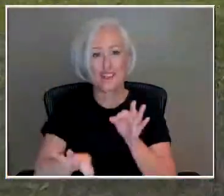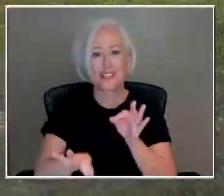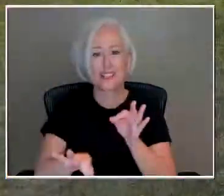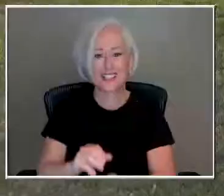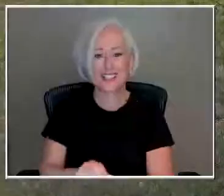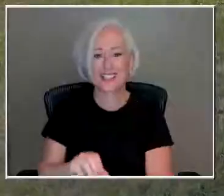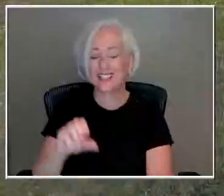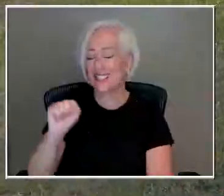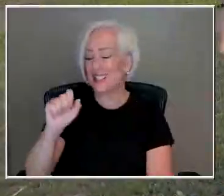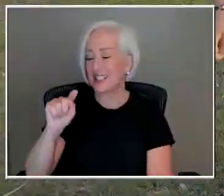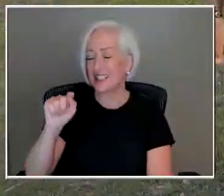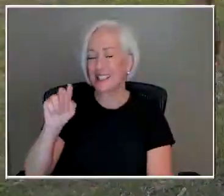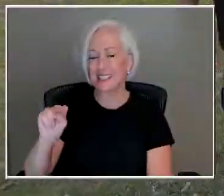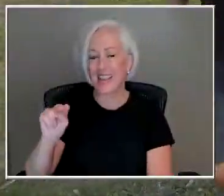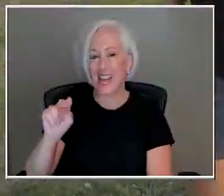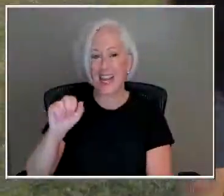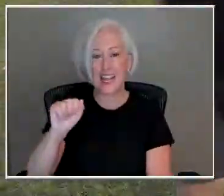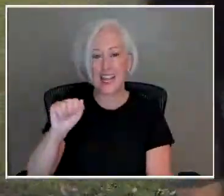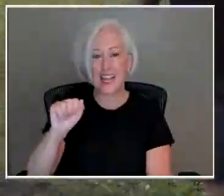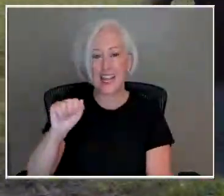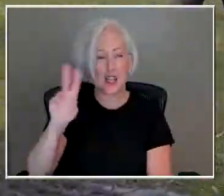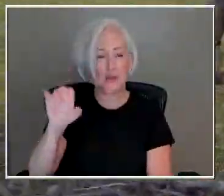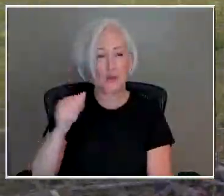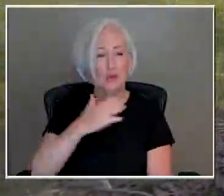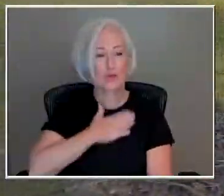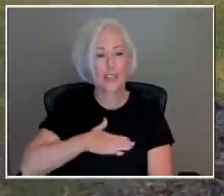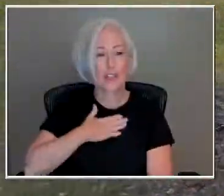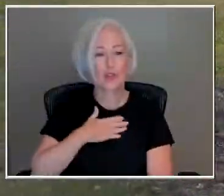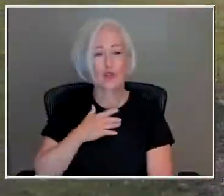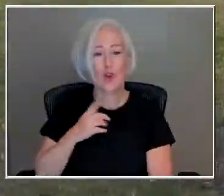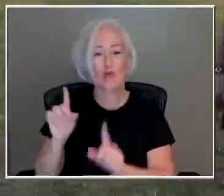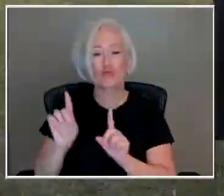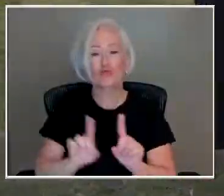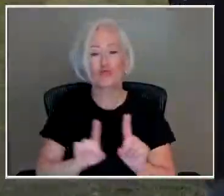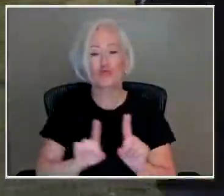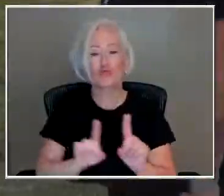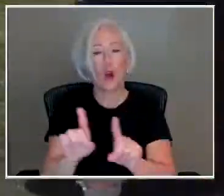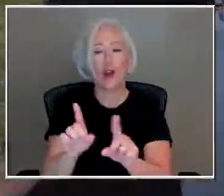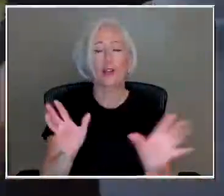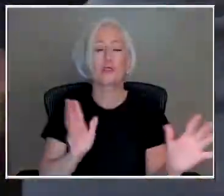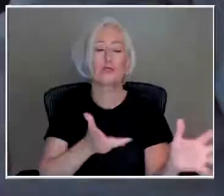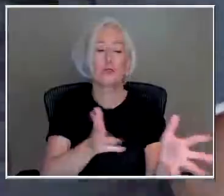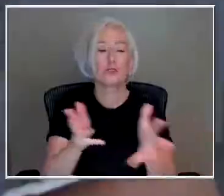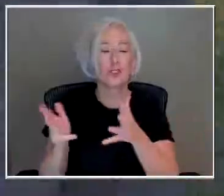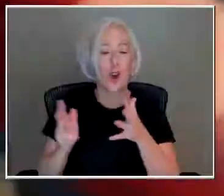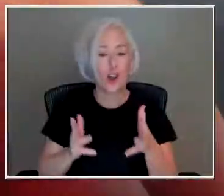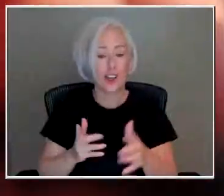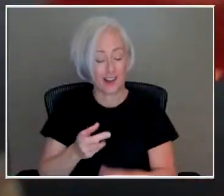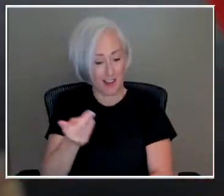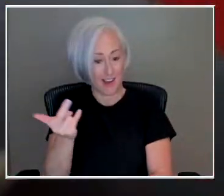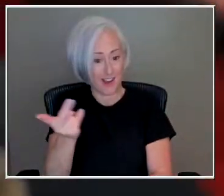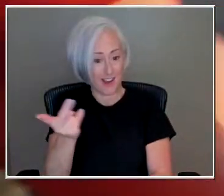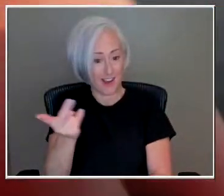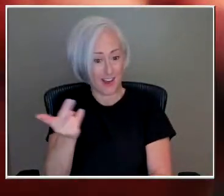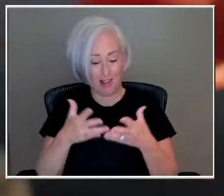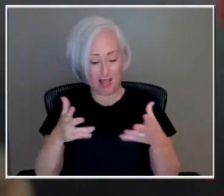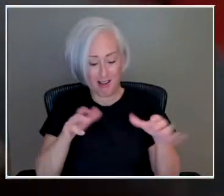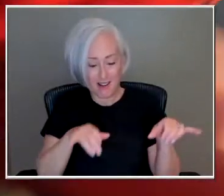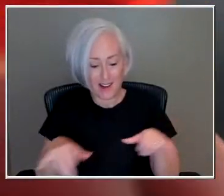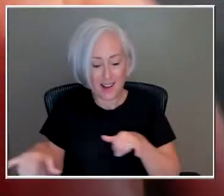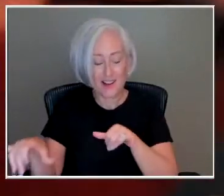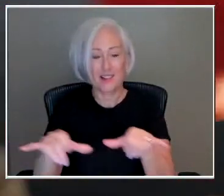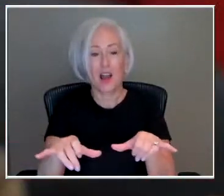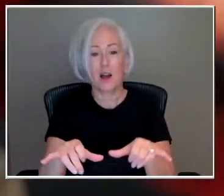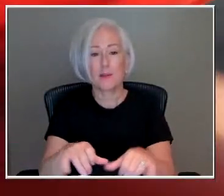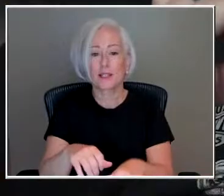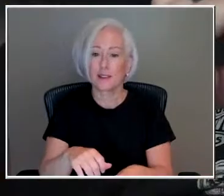Bruce enjoy taking walks together and catching up. In fact, this father and son have quite a bit in common, including their love for the